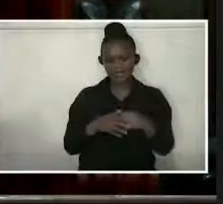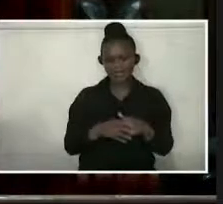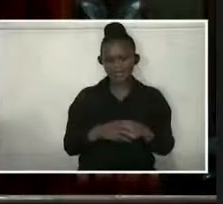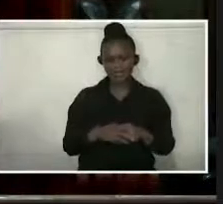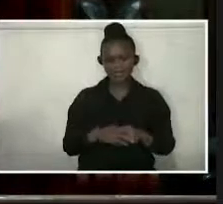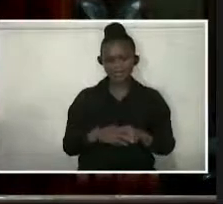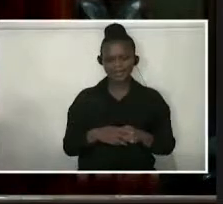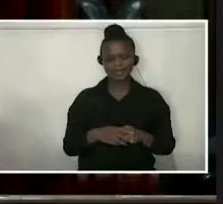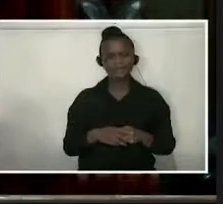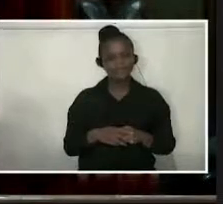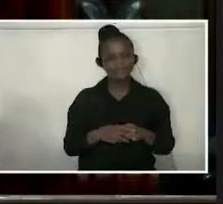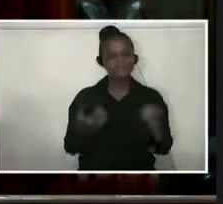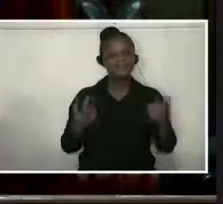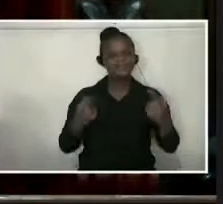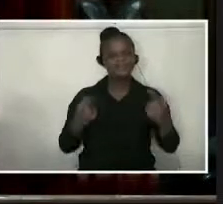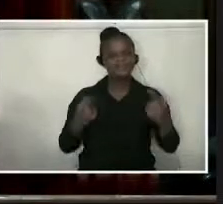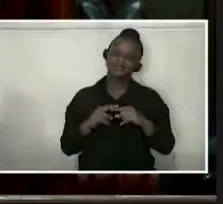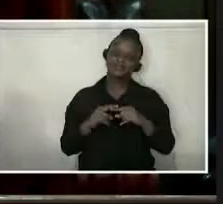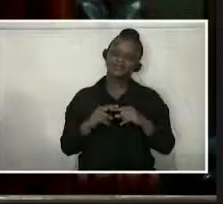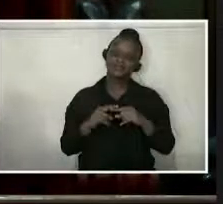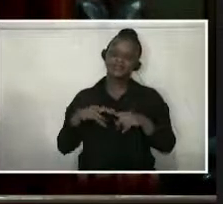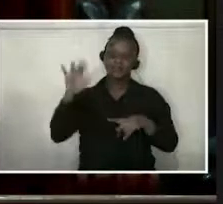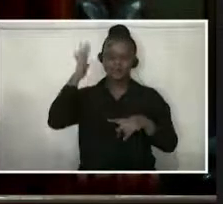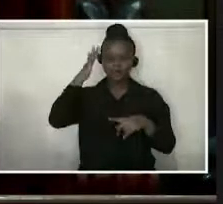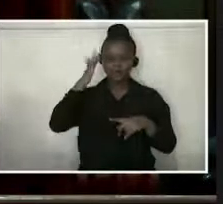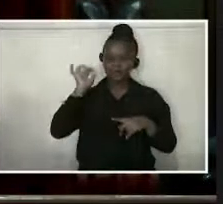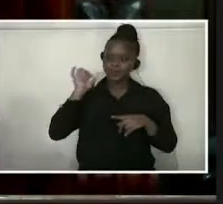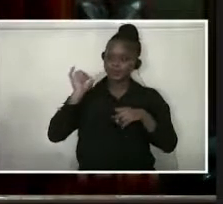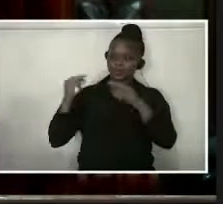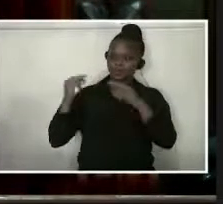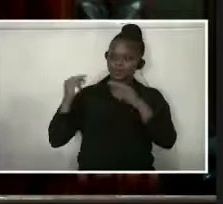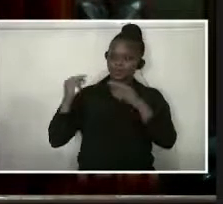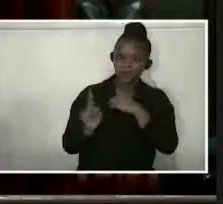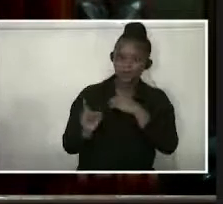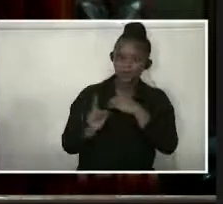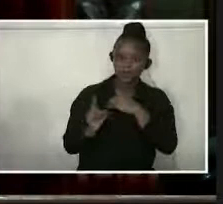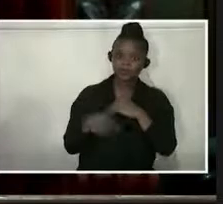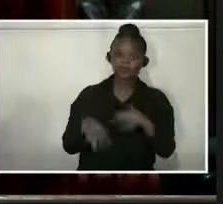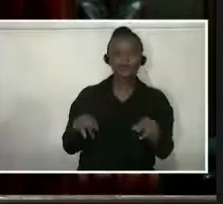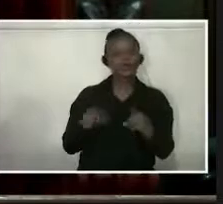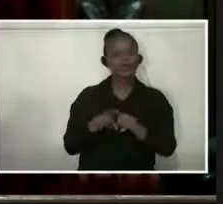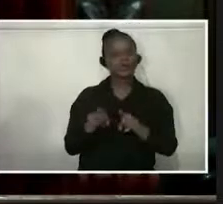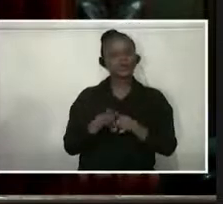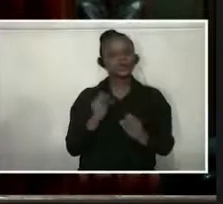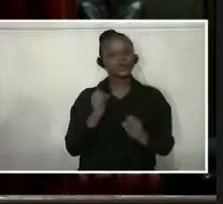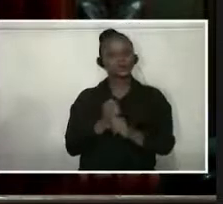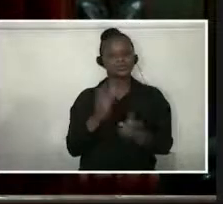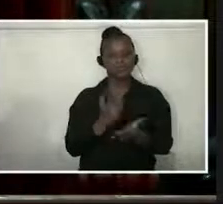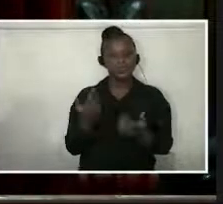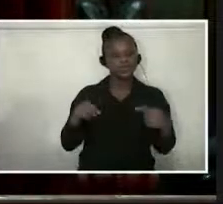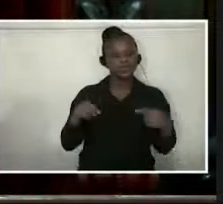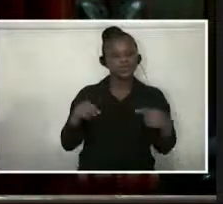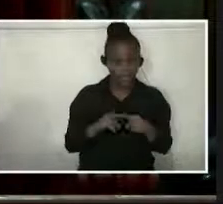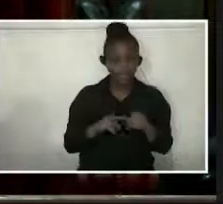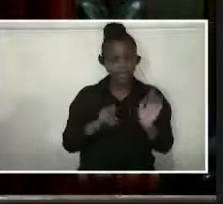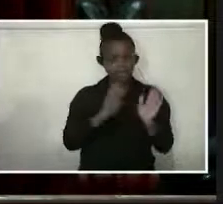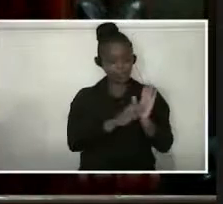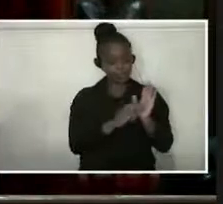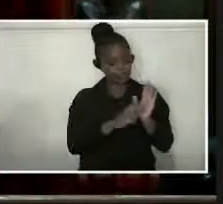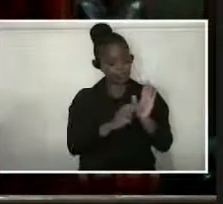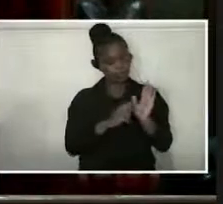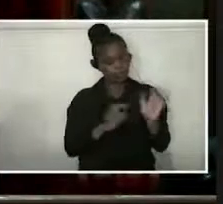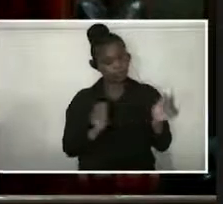We recognize his responsibilities in the House in ensuring discipline and adherence